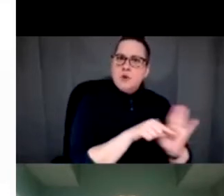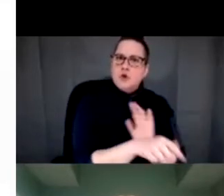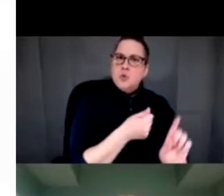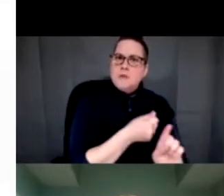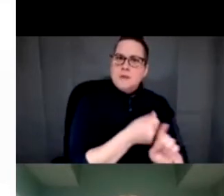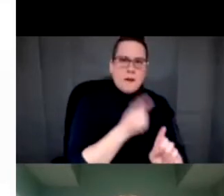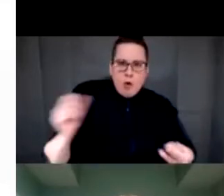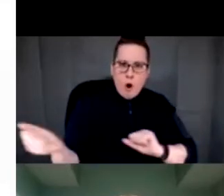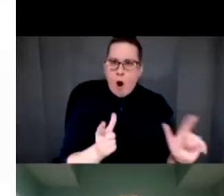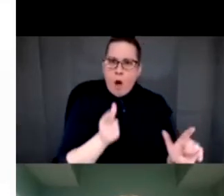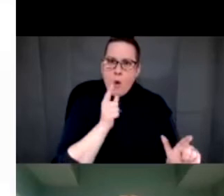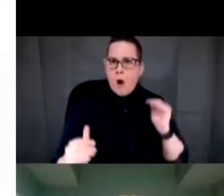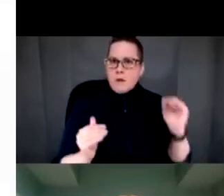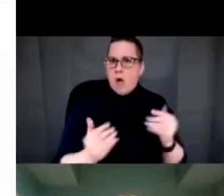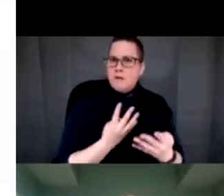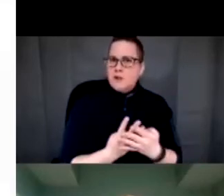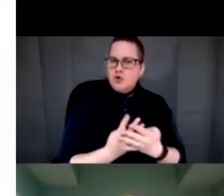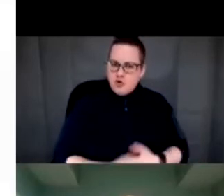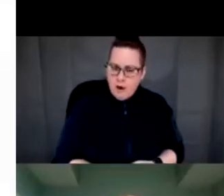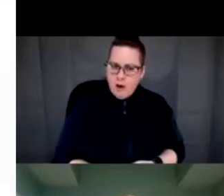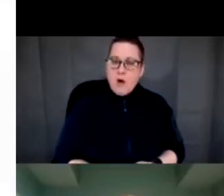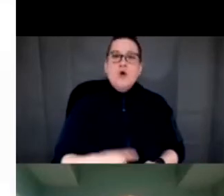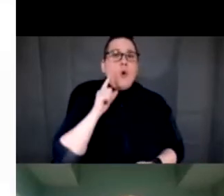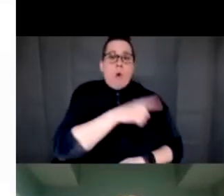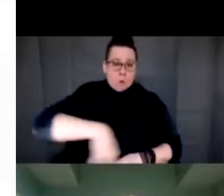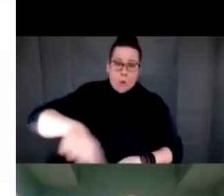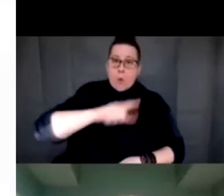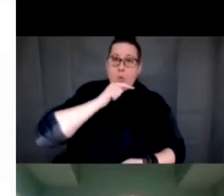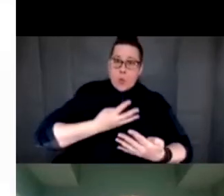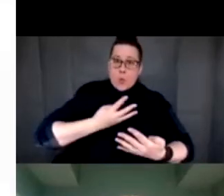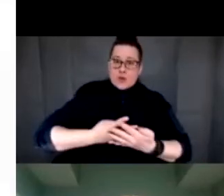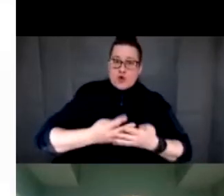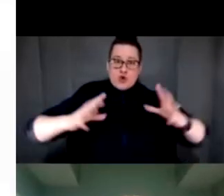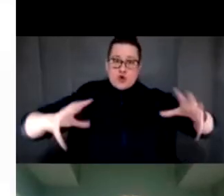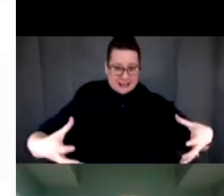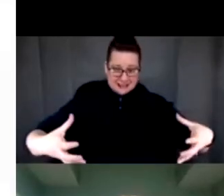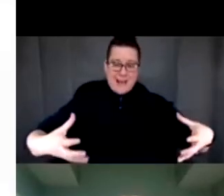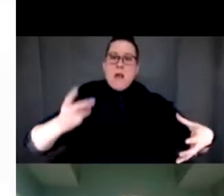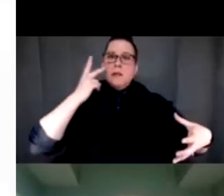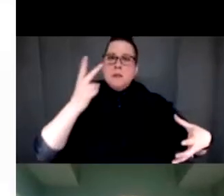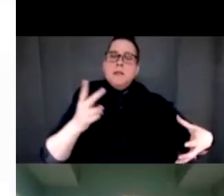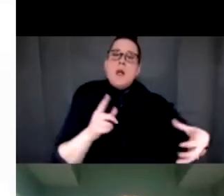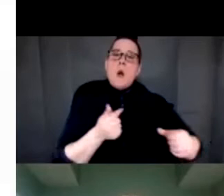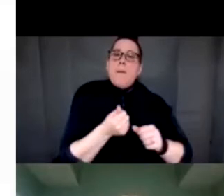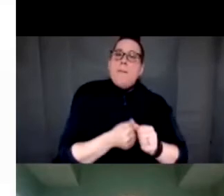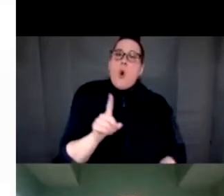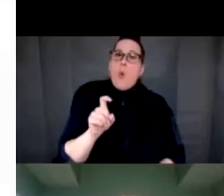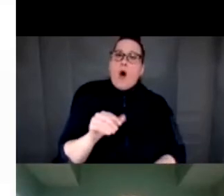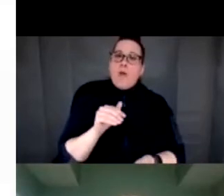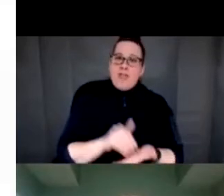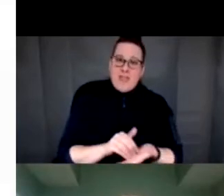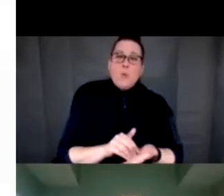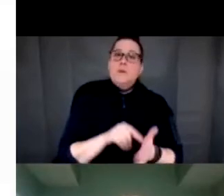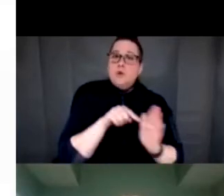inmates. So when we look at the jail population, you can see that rate per 100,000 jail inmates